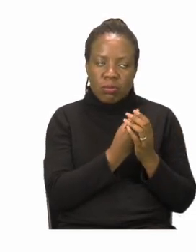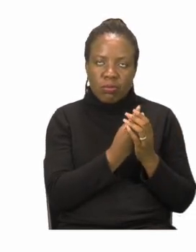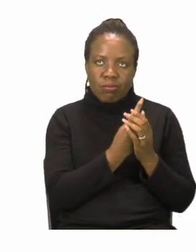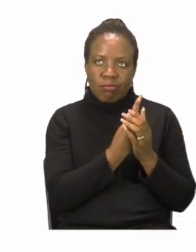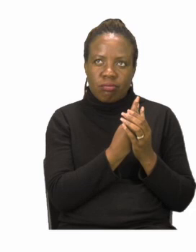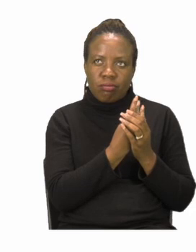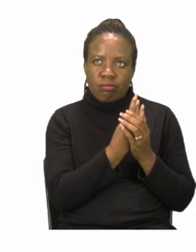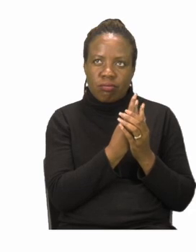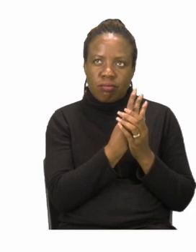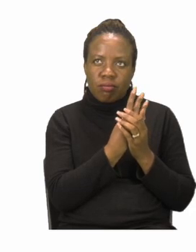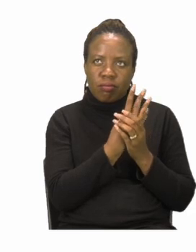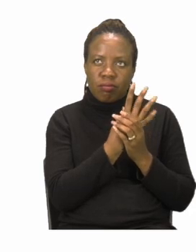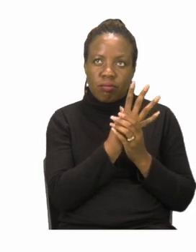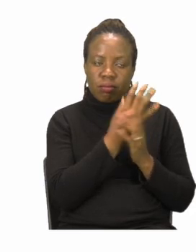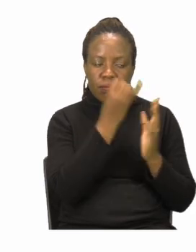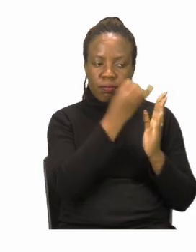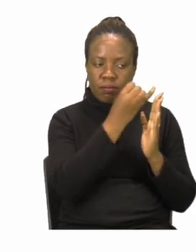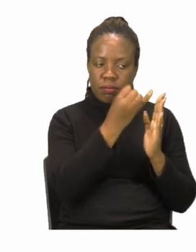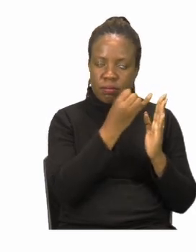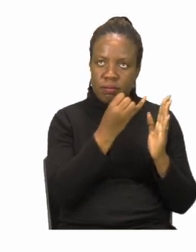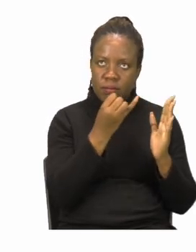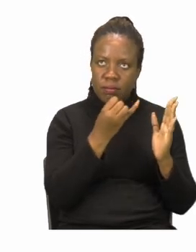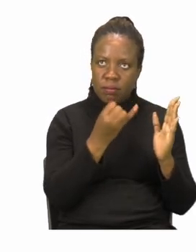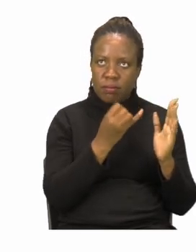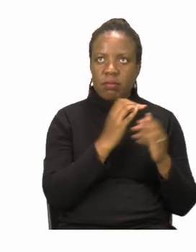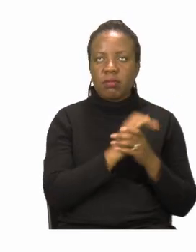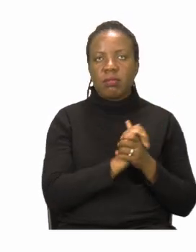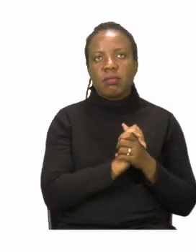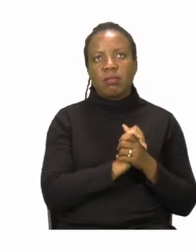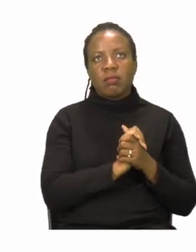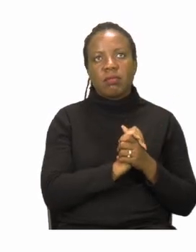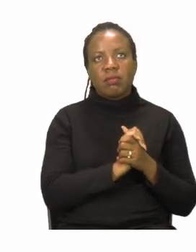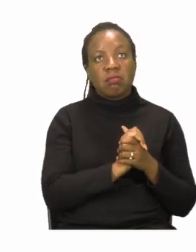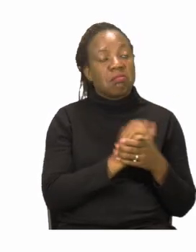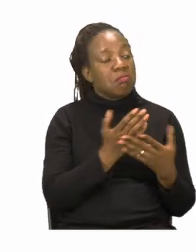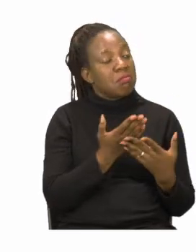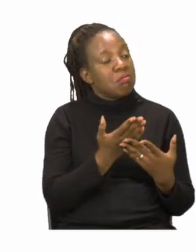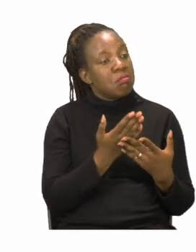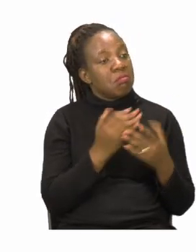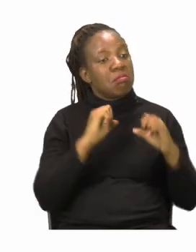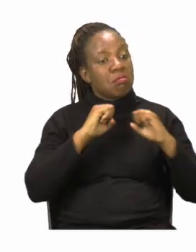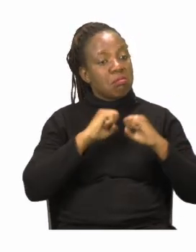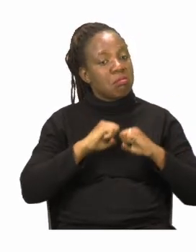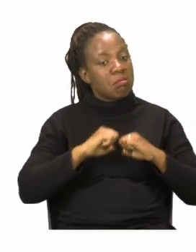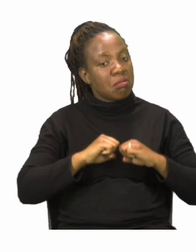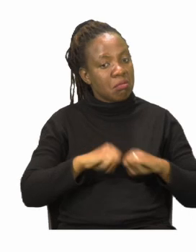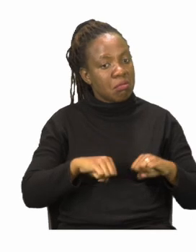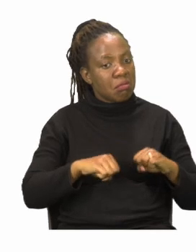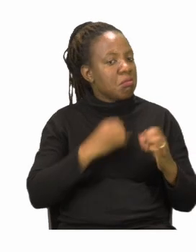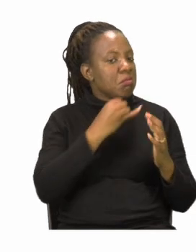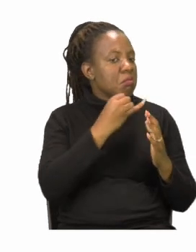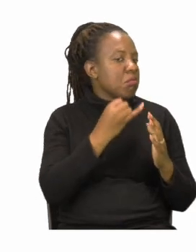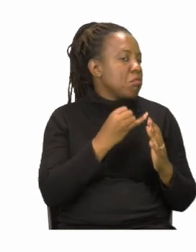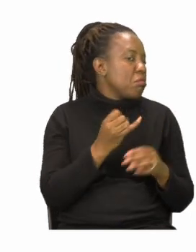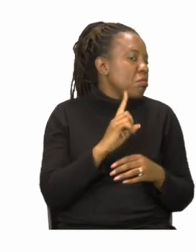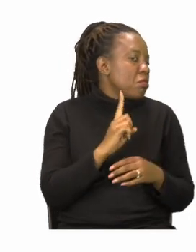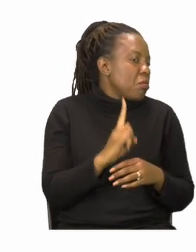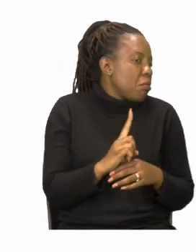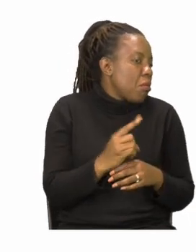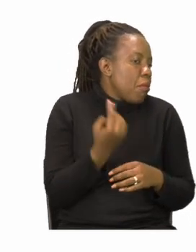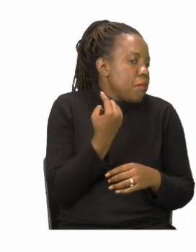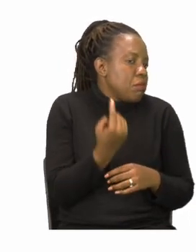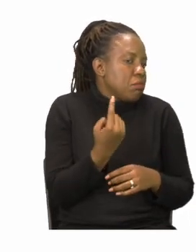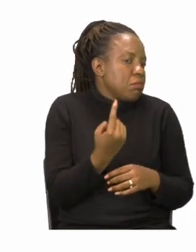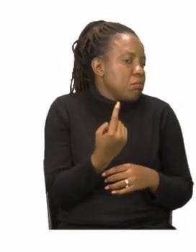growing perhaps. You can decide what you want to draw. You can